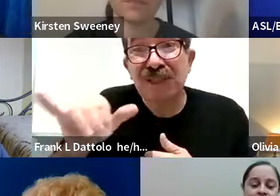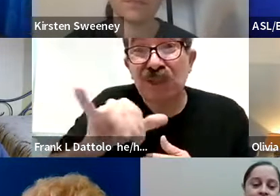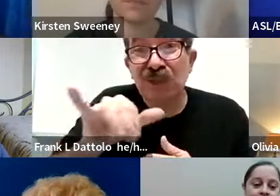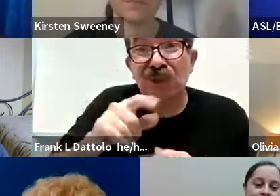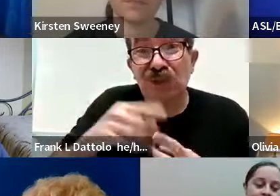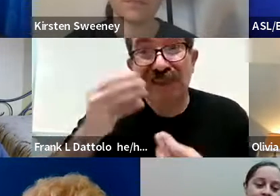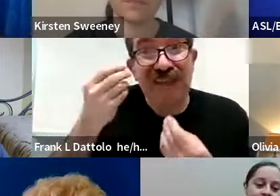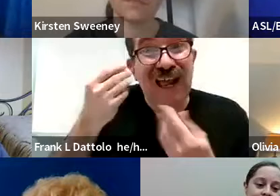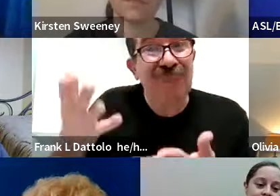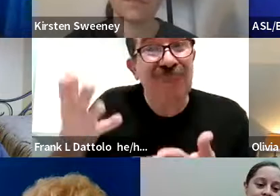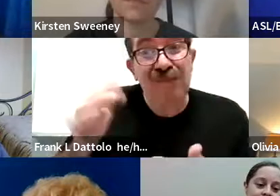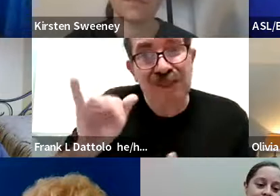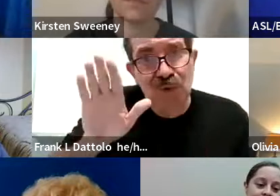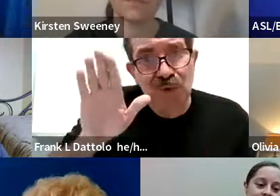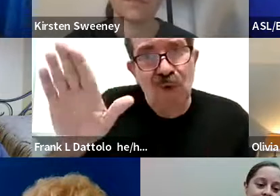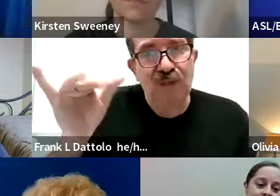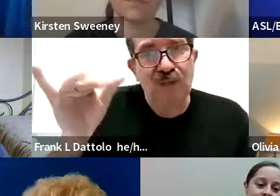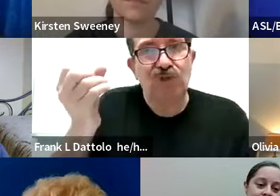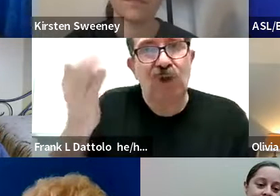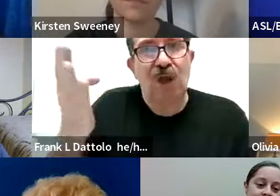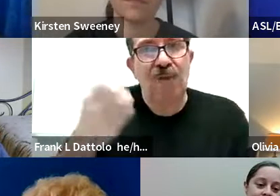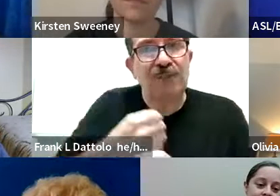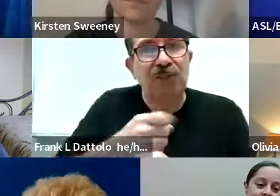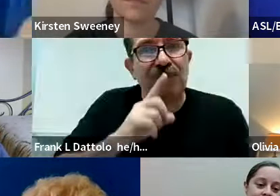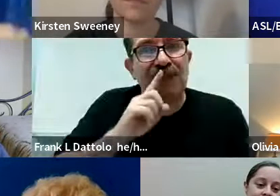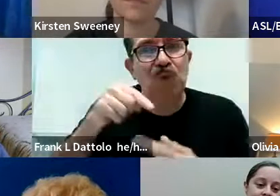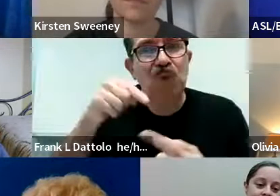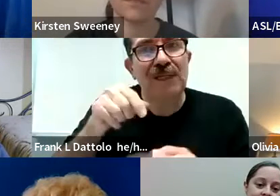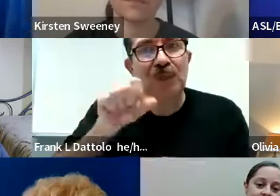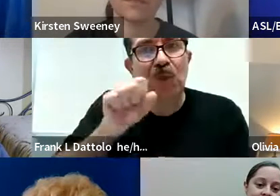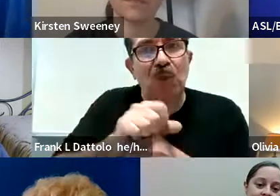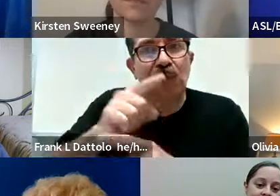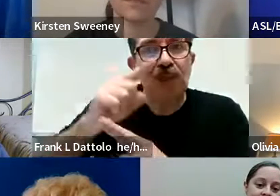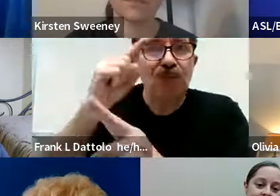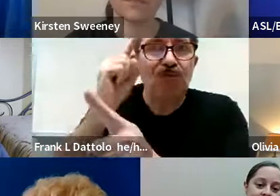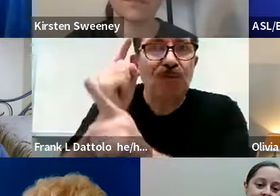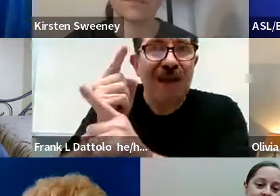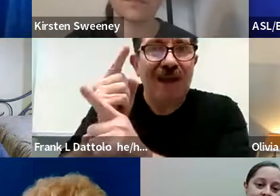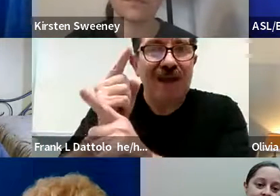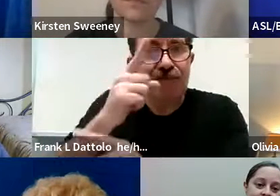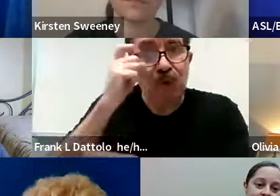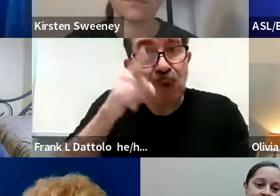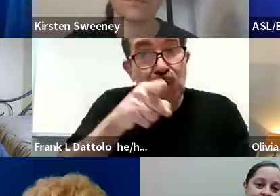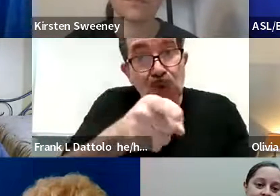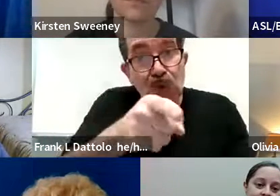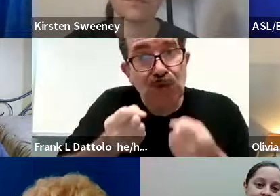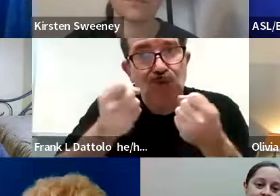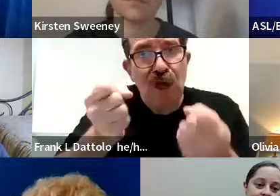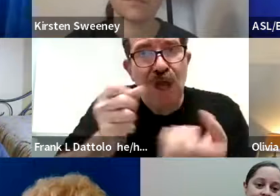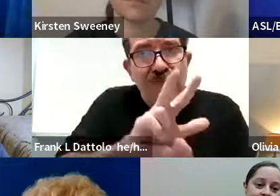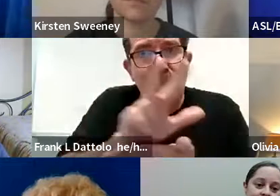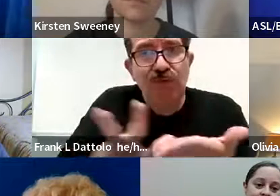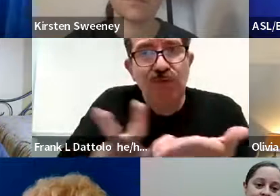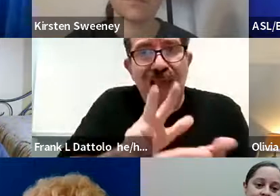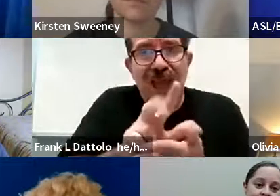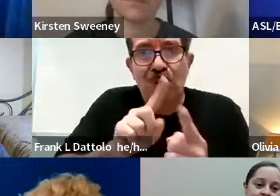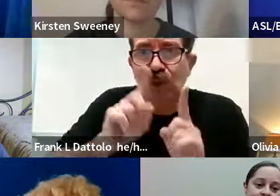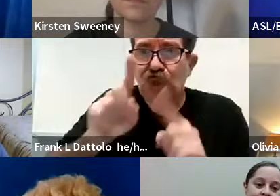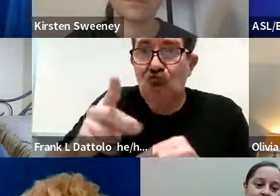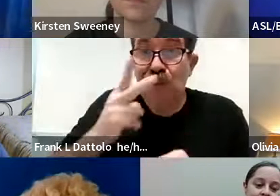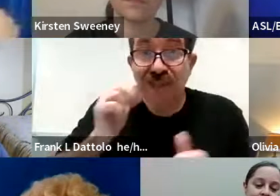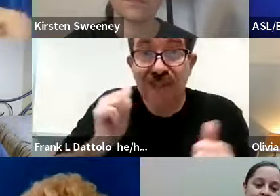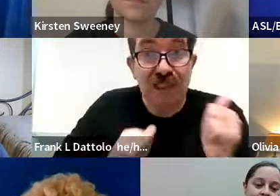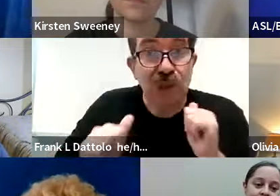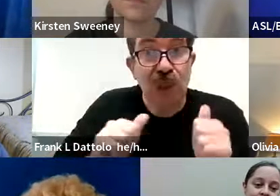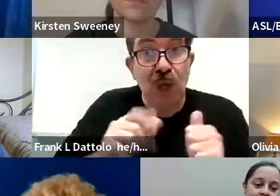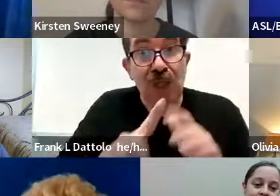fine. But at the same time, it's kind of like our responsibility to let them know what their job is and how to do it